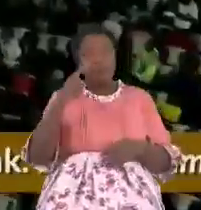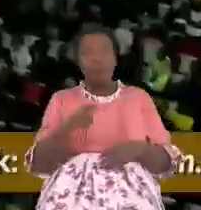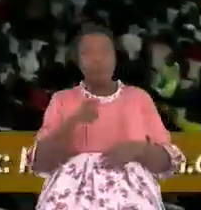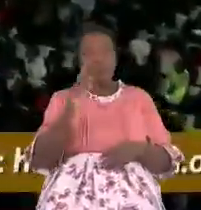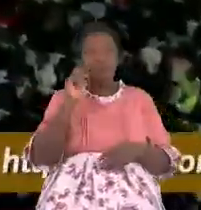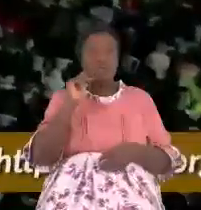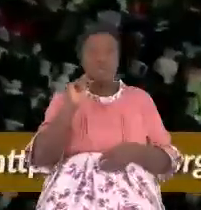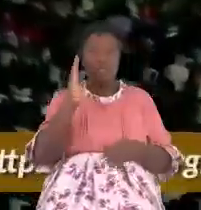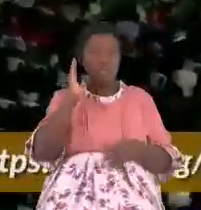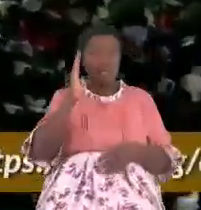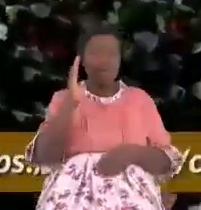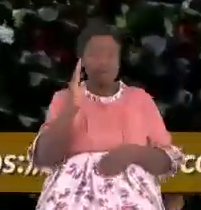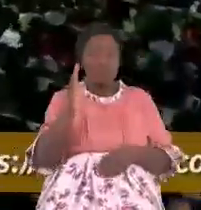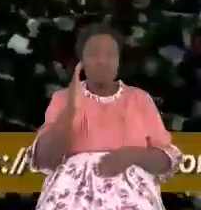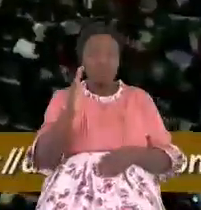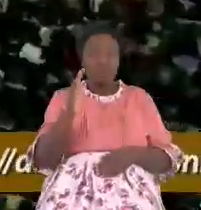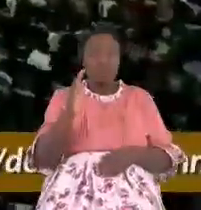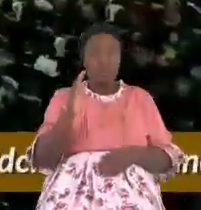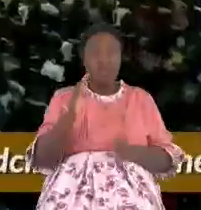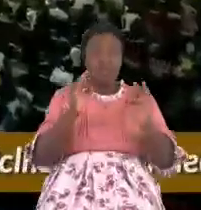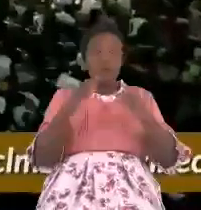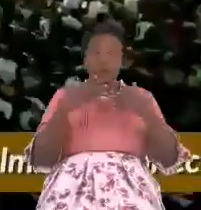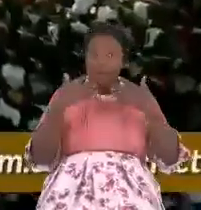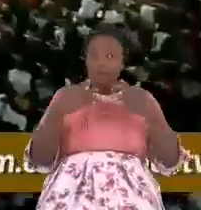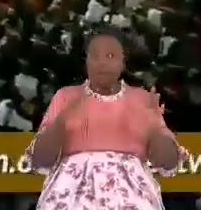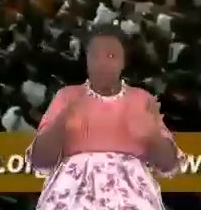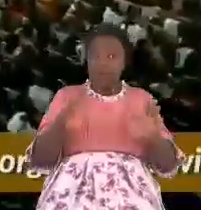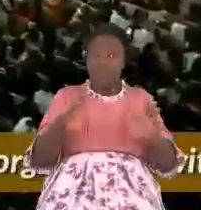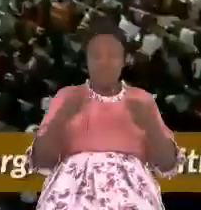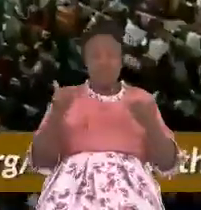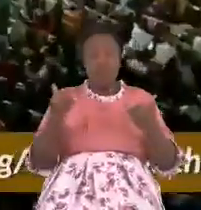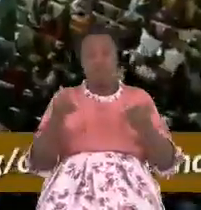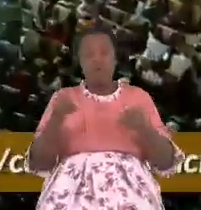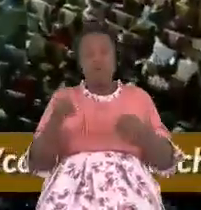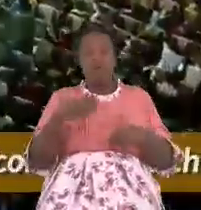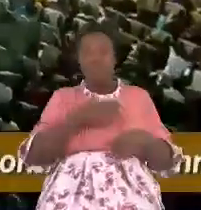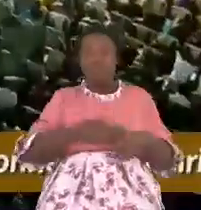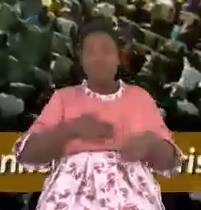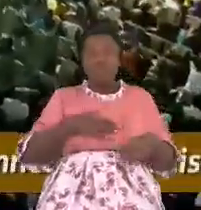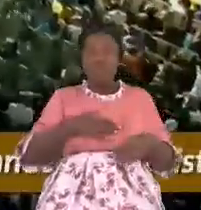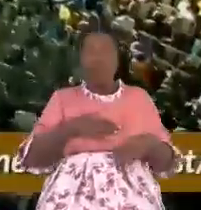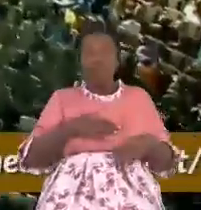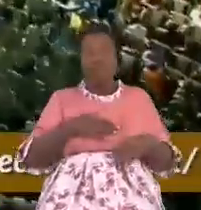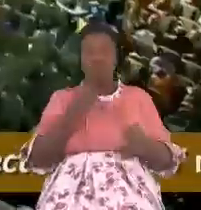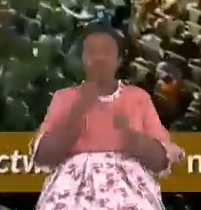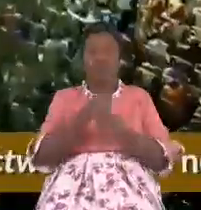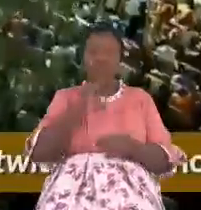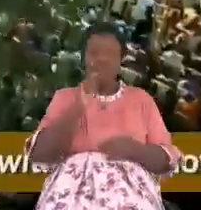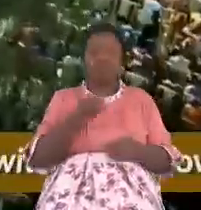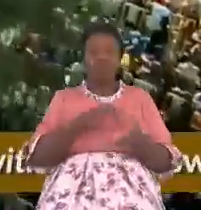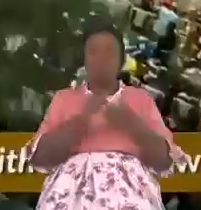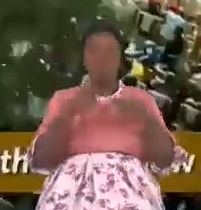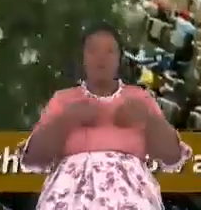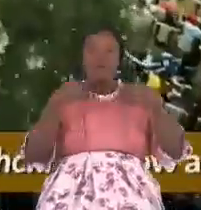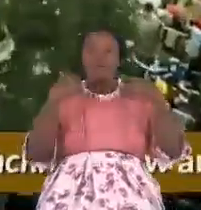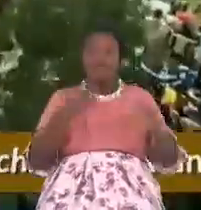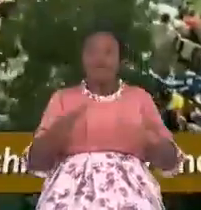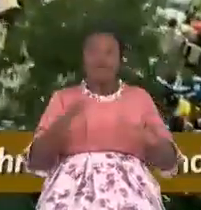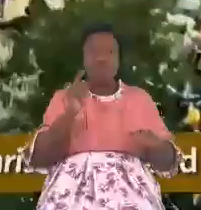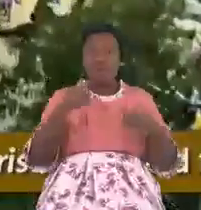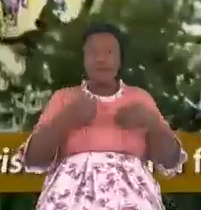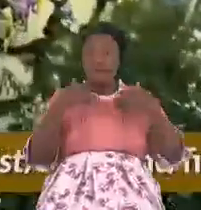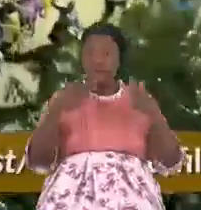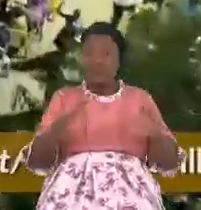and if you have finished in your segment with your hands at me let me know that you are finished you are finished in your